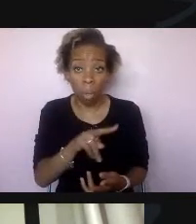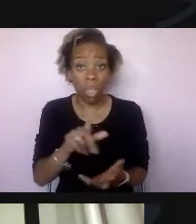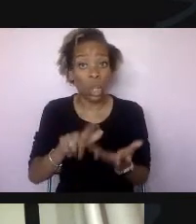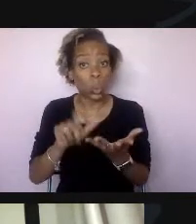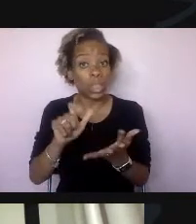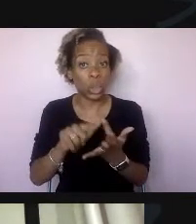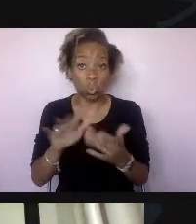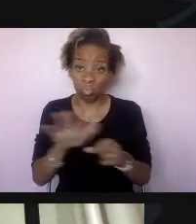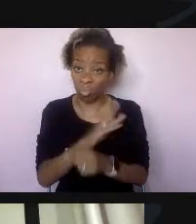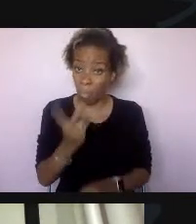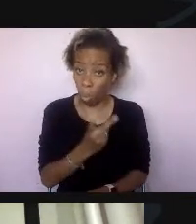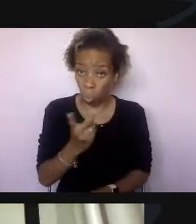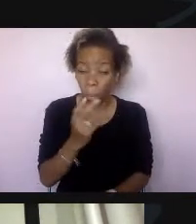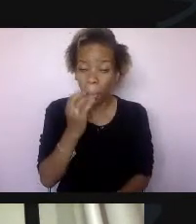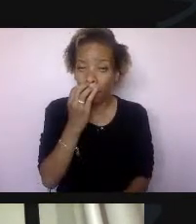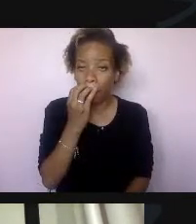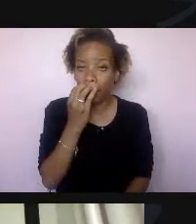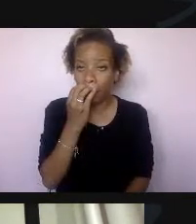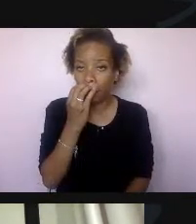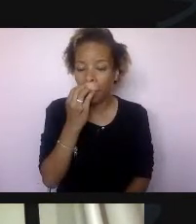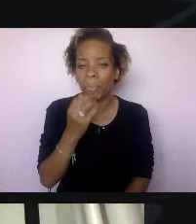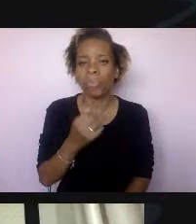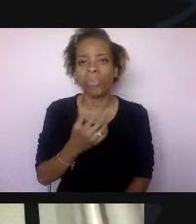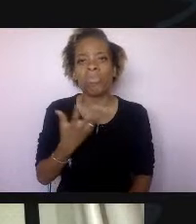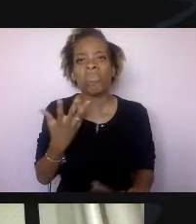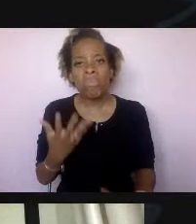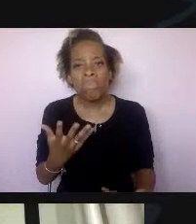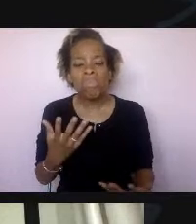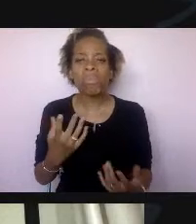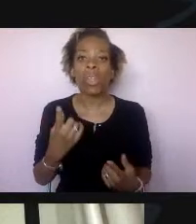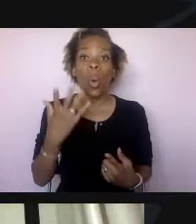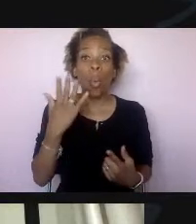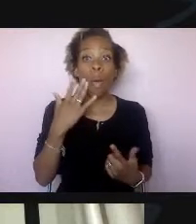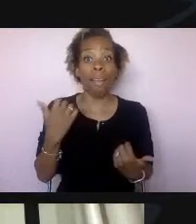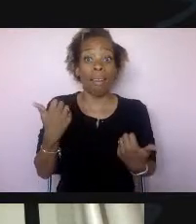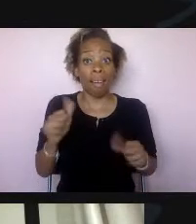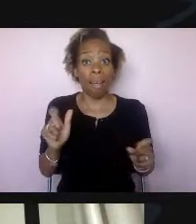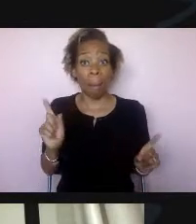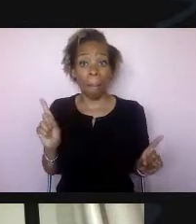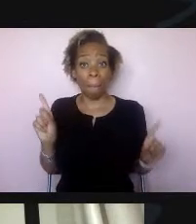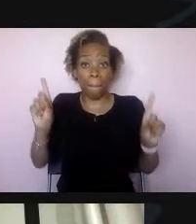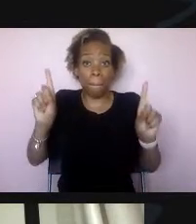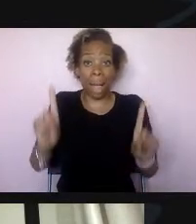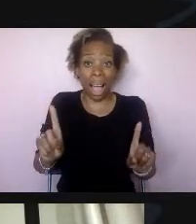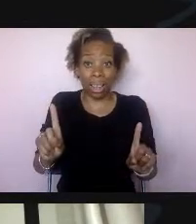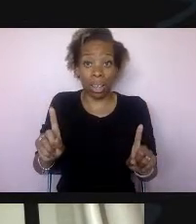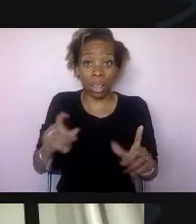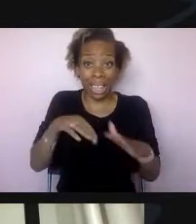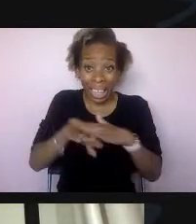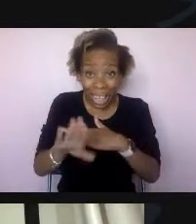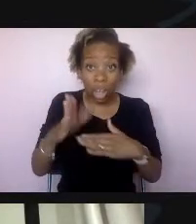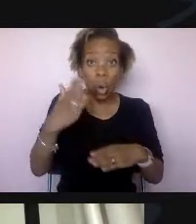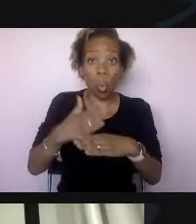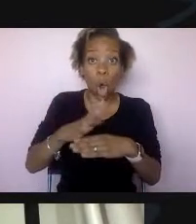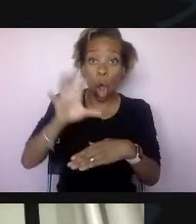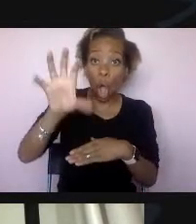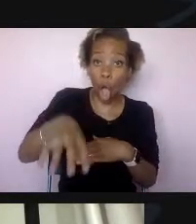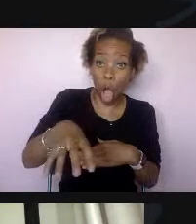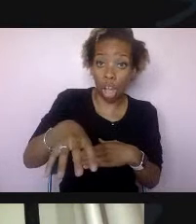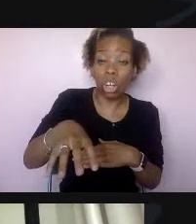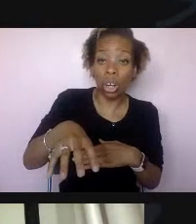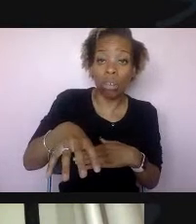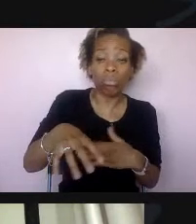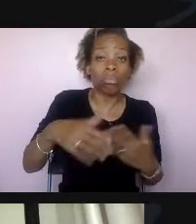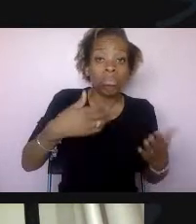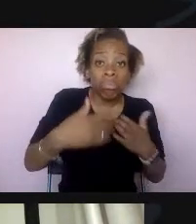for both. And whether that's when we're thinking about coming back into work or whether we're in work, whether that's for students or whether